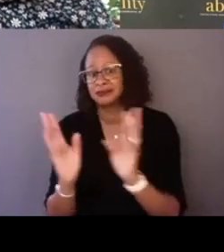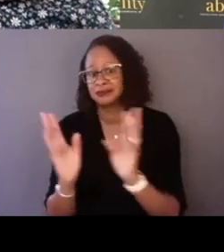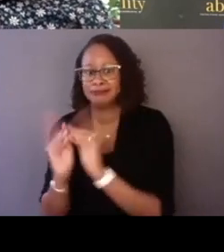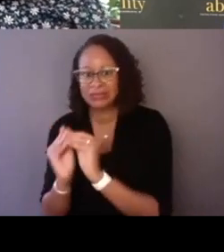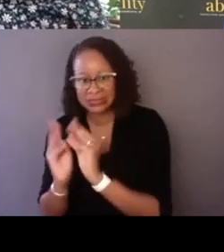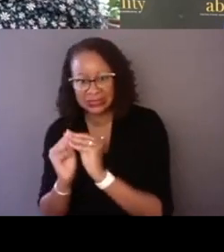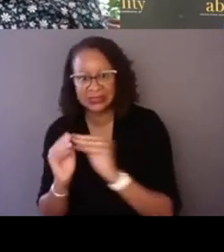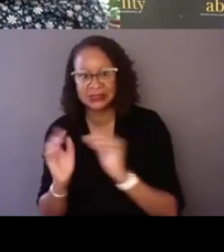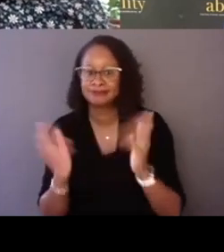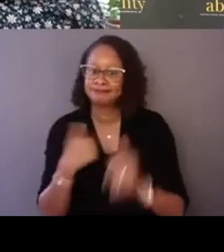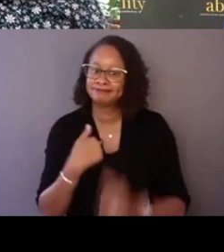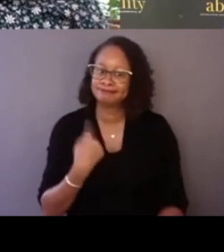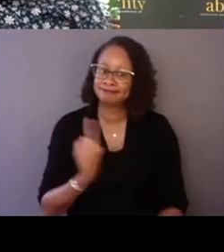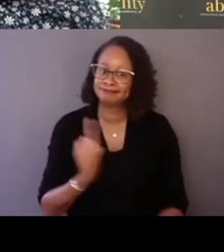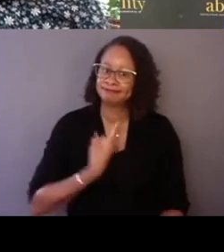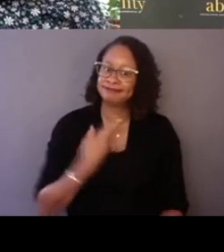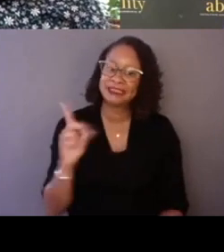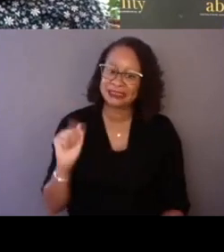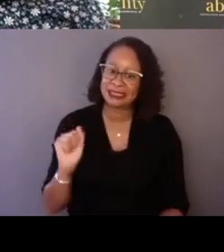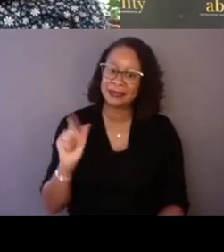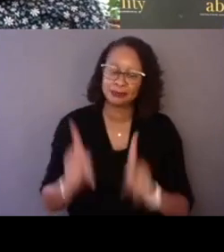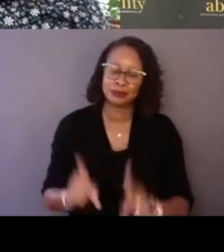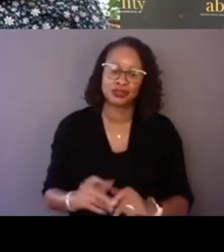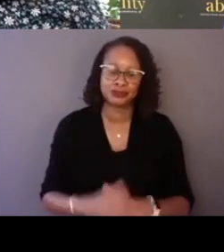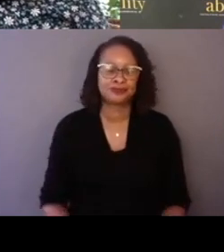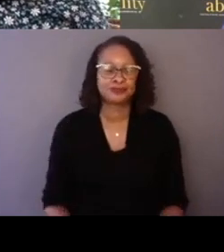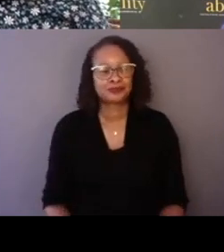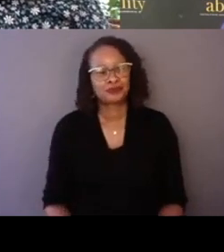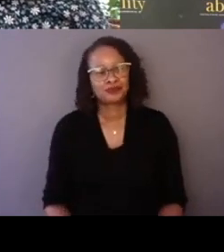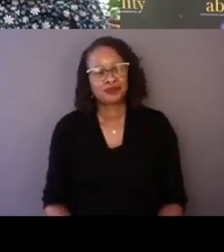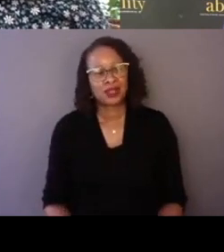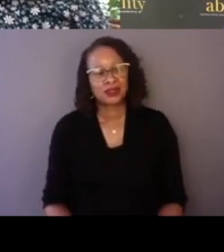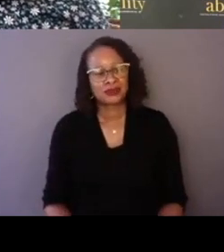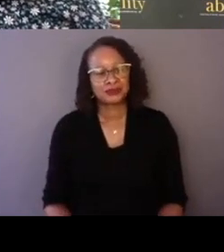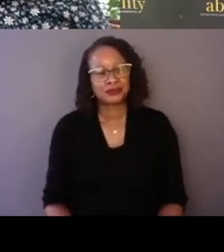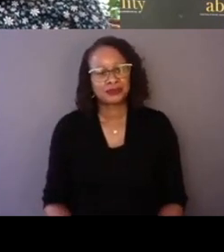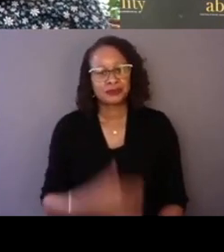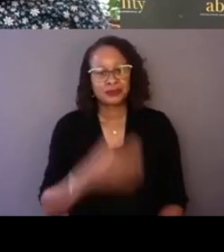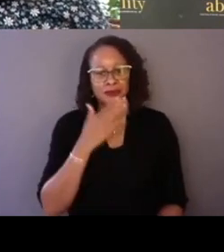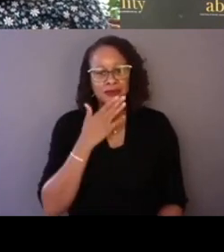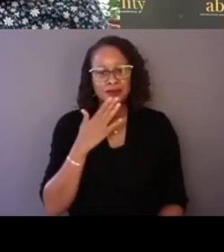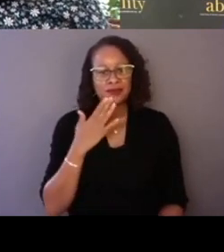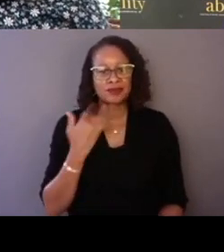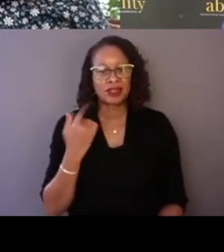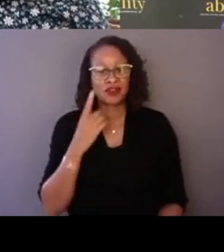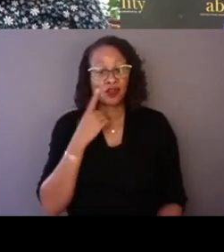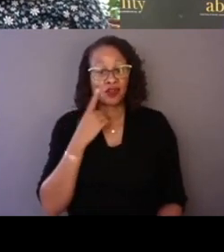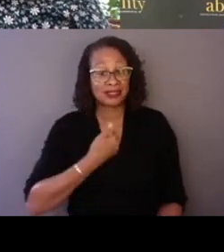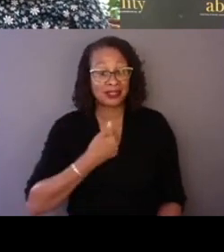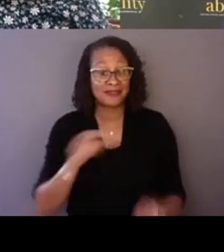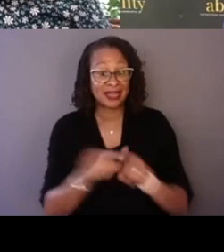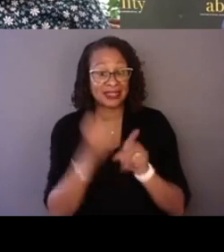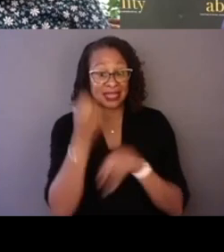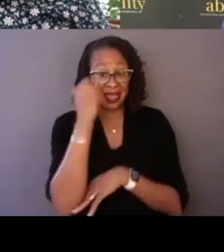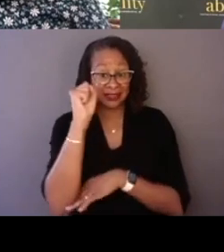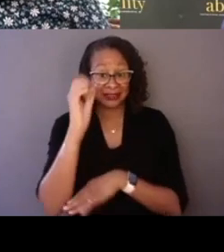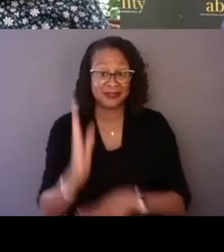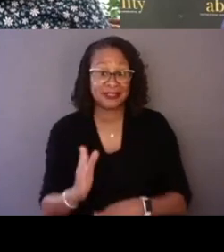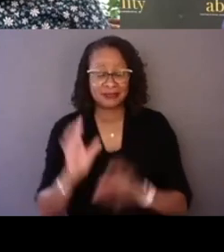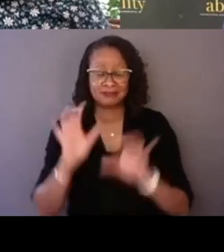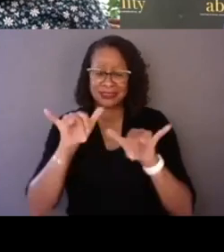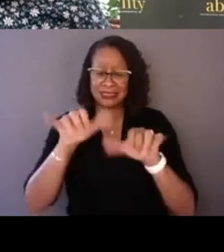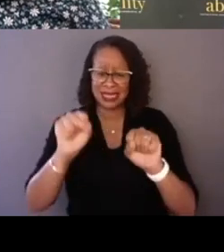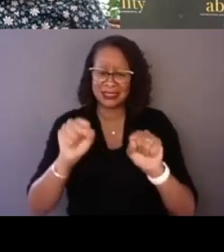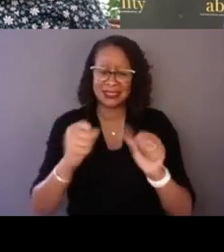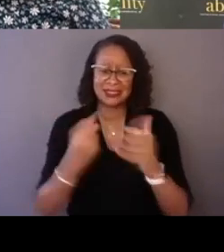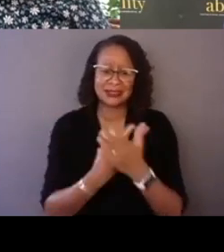and I think that I think for me as an activist, yes, sometimes I'm probably